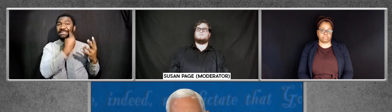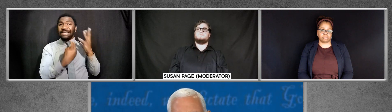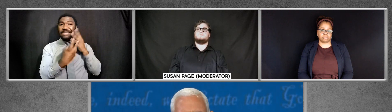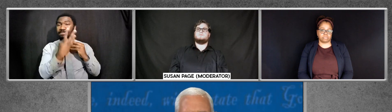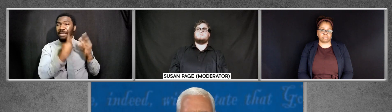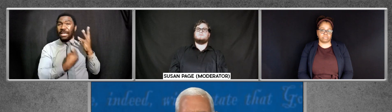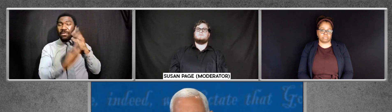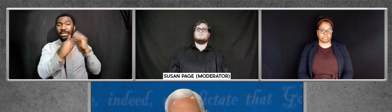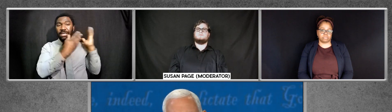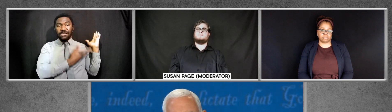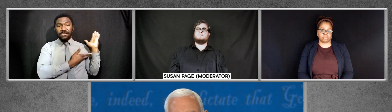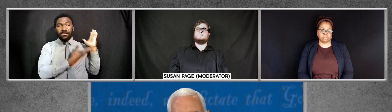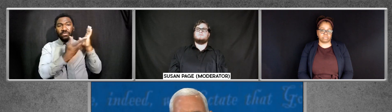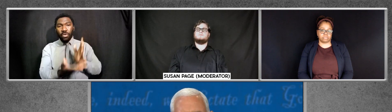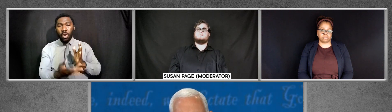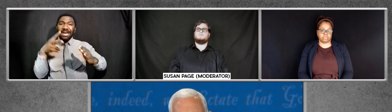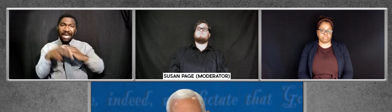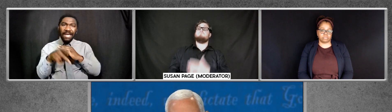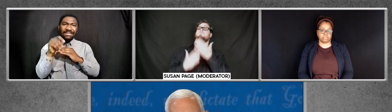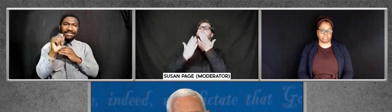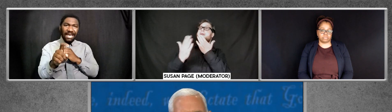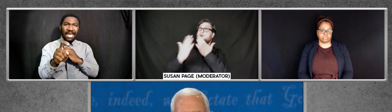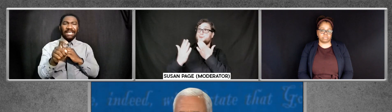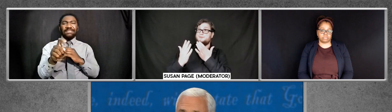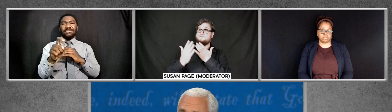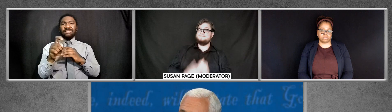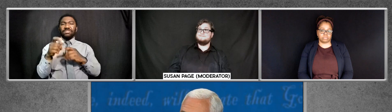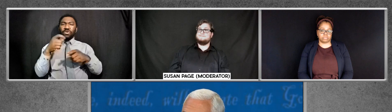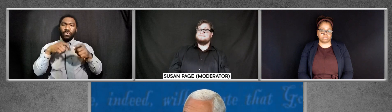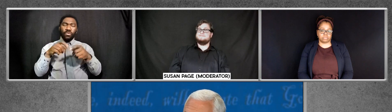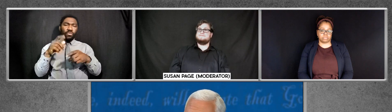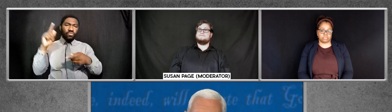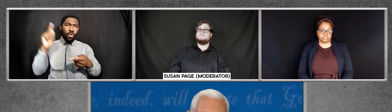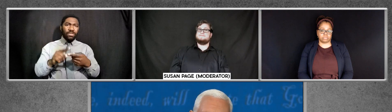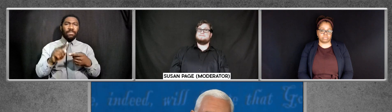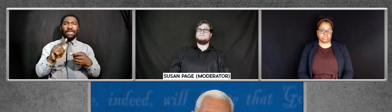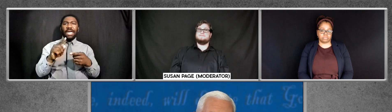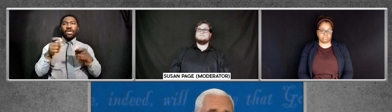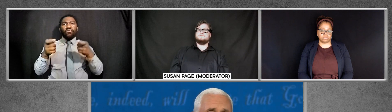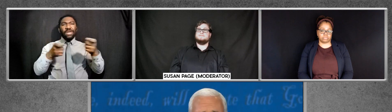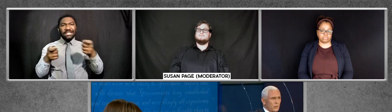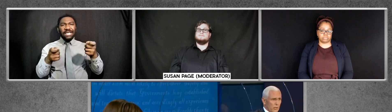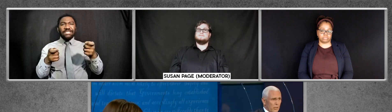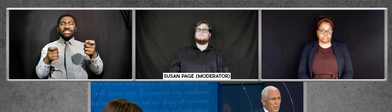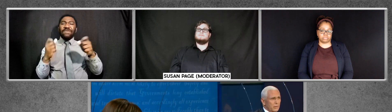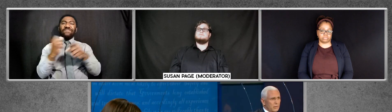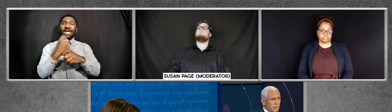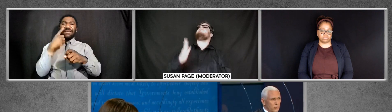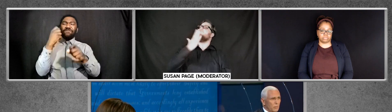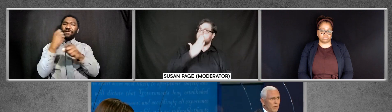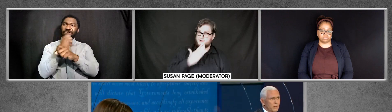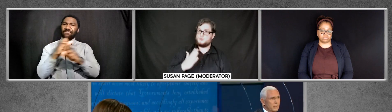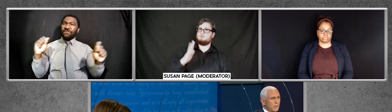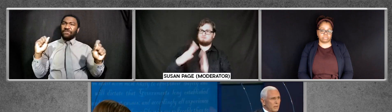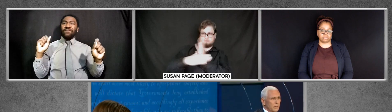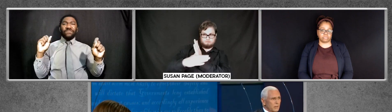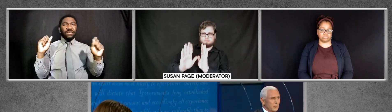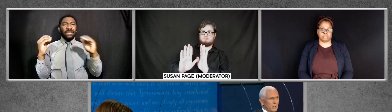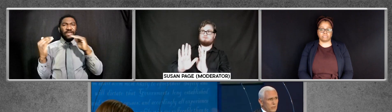taxes, rolling back regulation, unleashing American energy, fighting for free and fair trade, and all of that's on the line if Joe